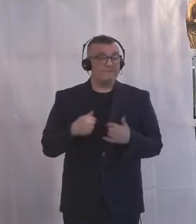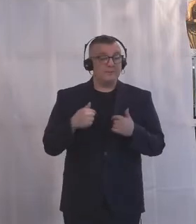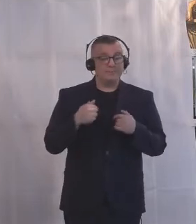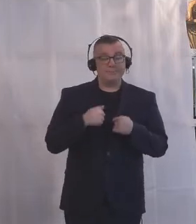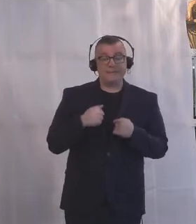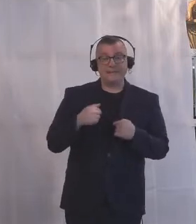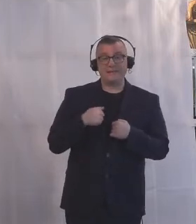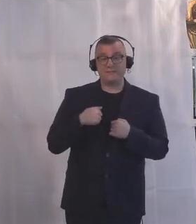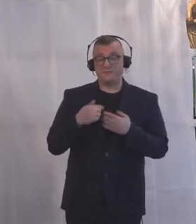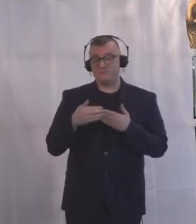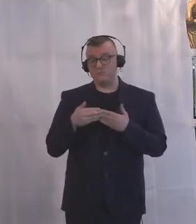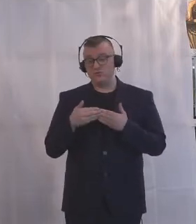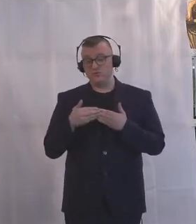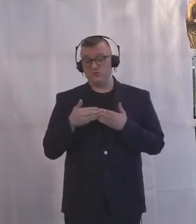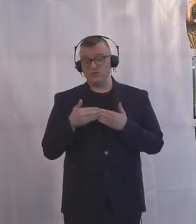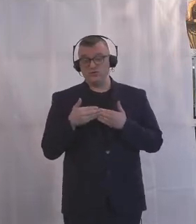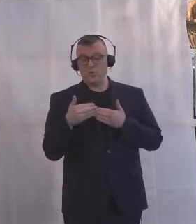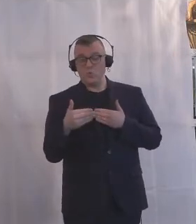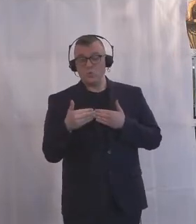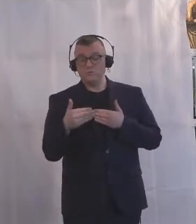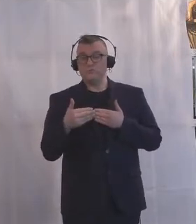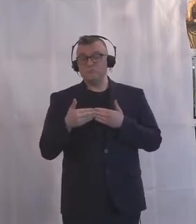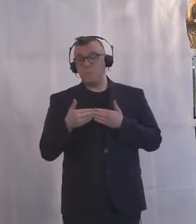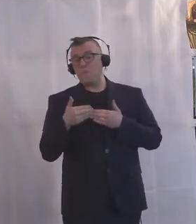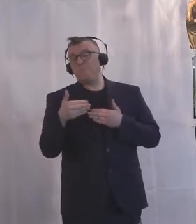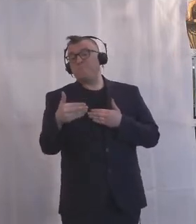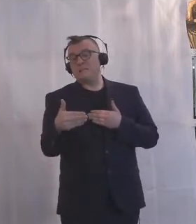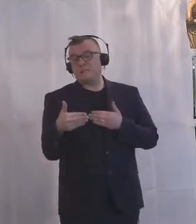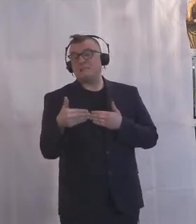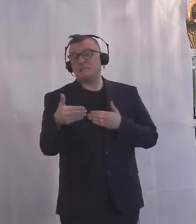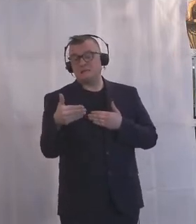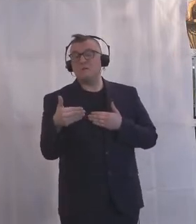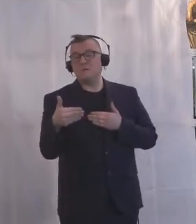short and actually medium term,